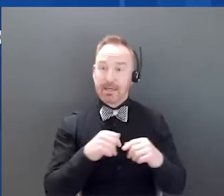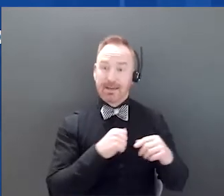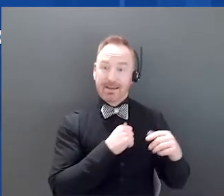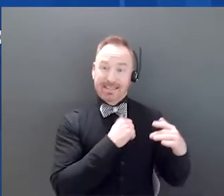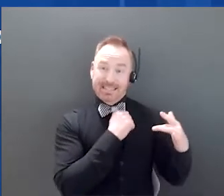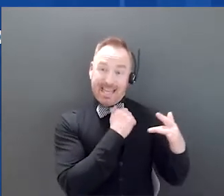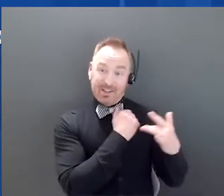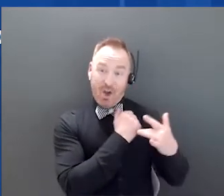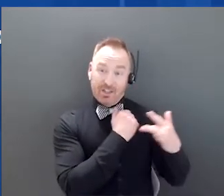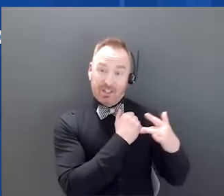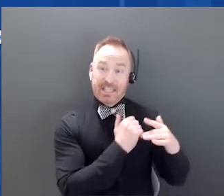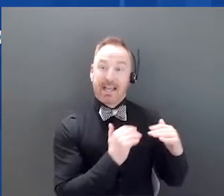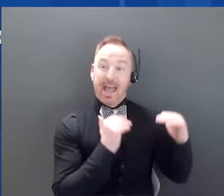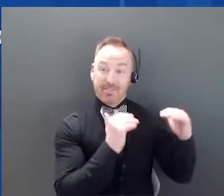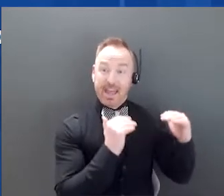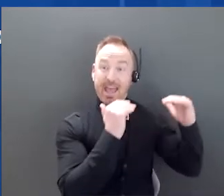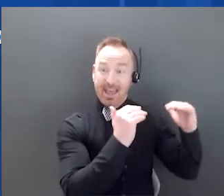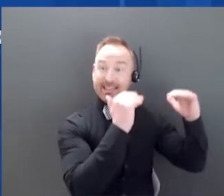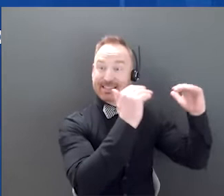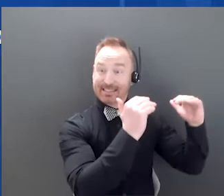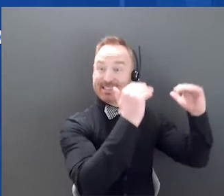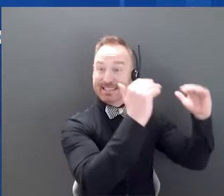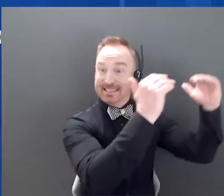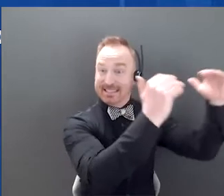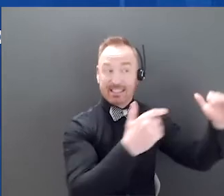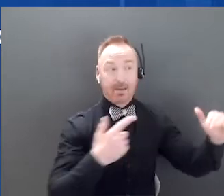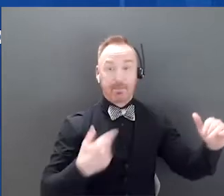technologically advanced things get, it's less likely they'll need us.